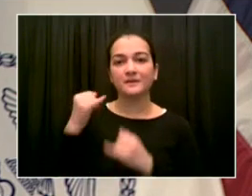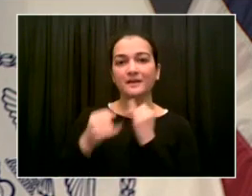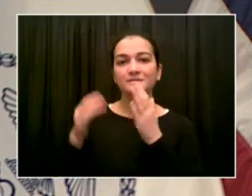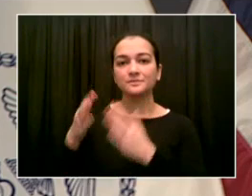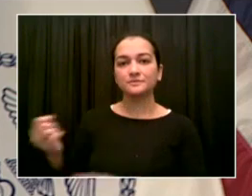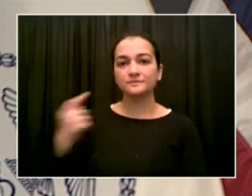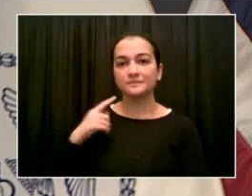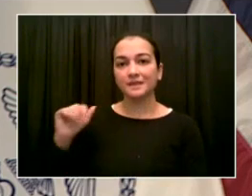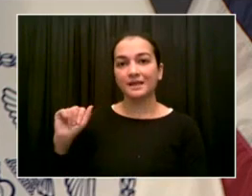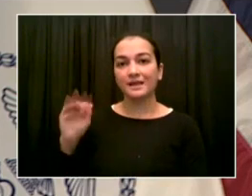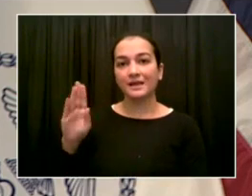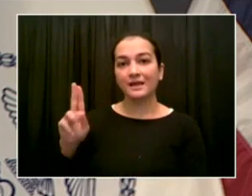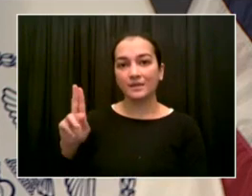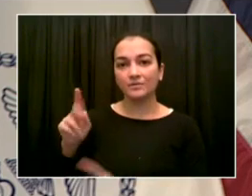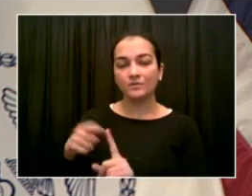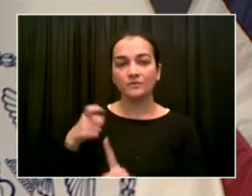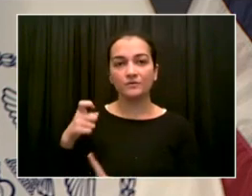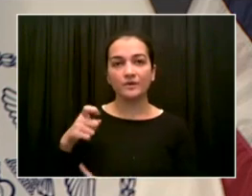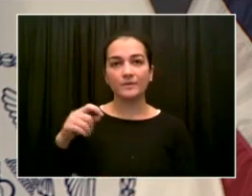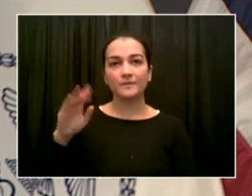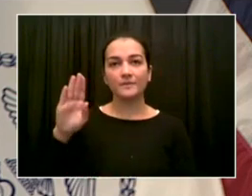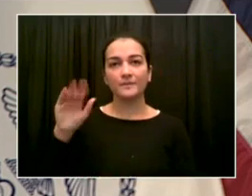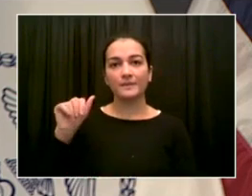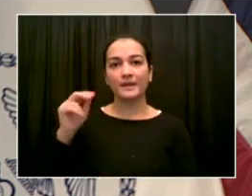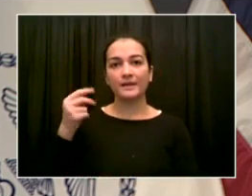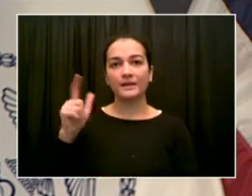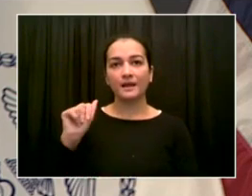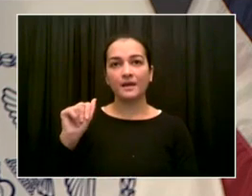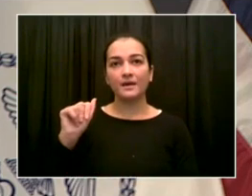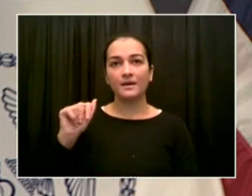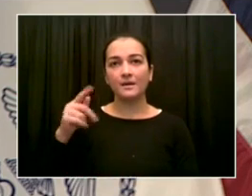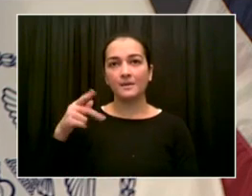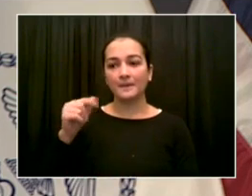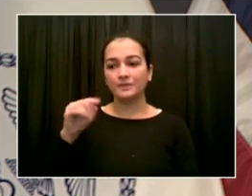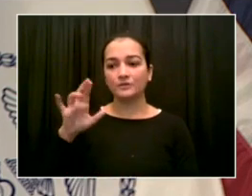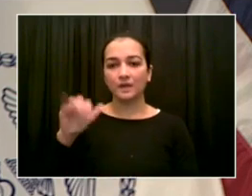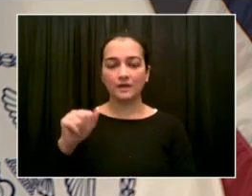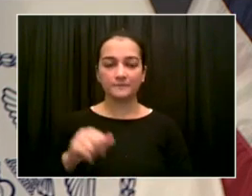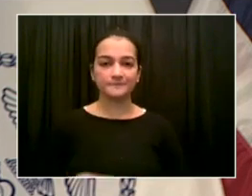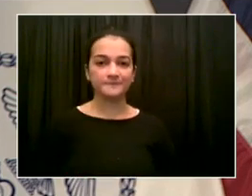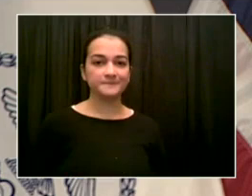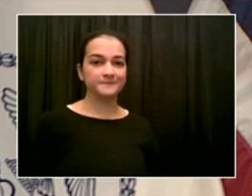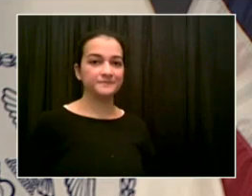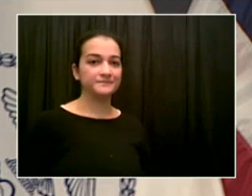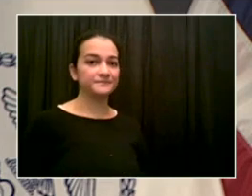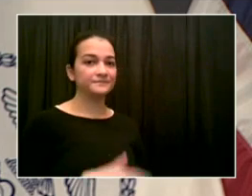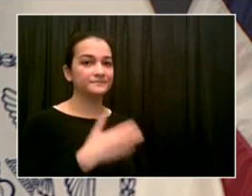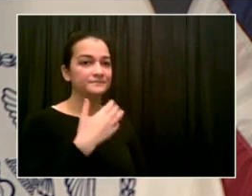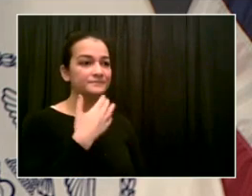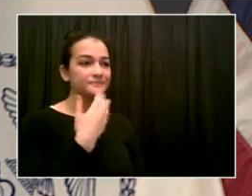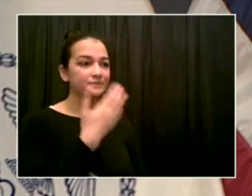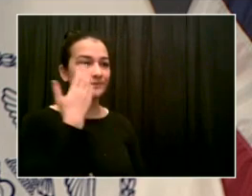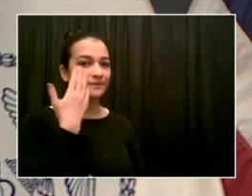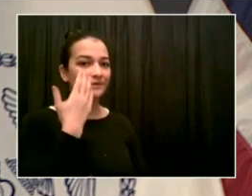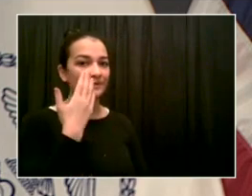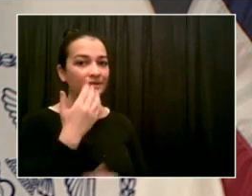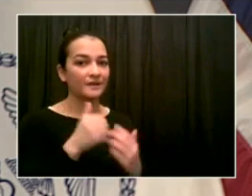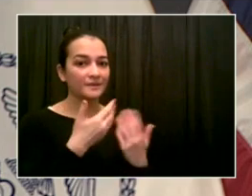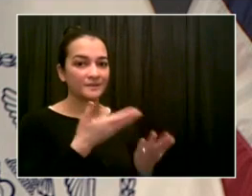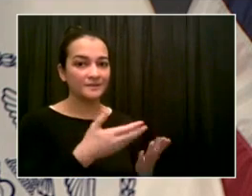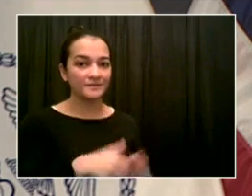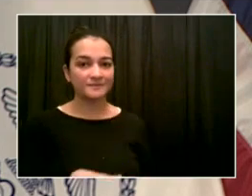Hello, Mayor. How are you? Good morning. Good morning, Abu. How are you? Good, good. Thank you so much for asking. My question